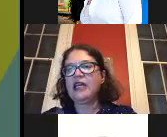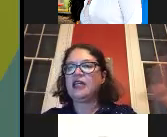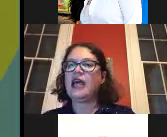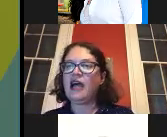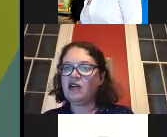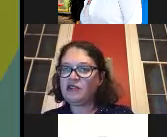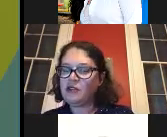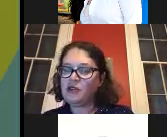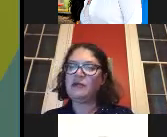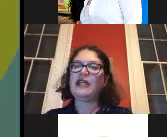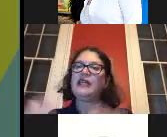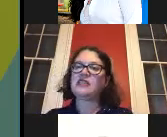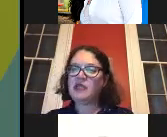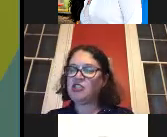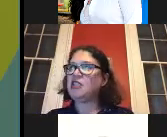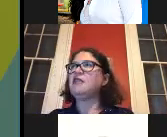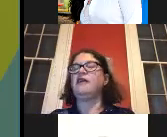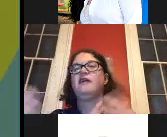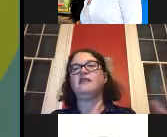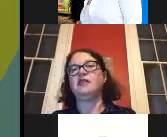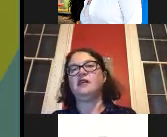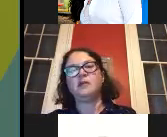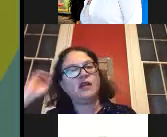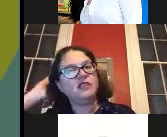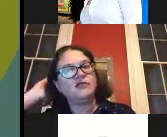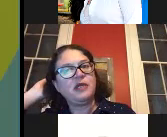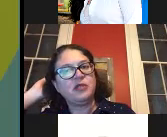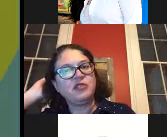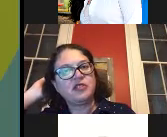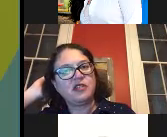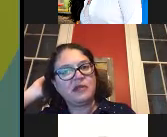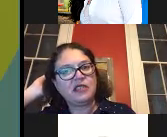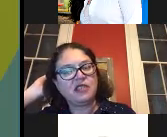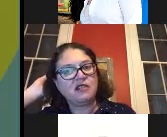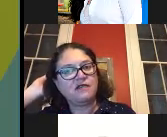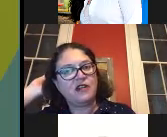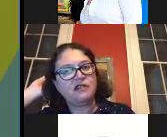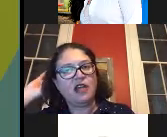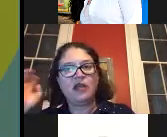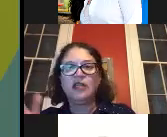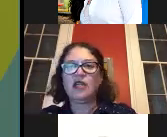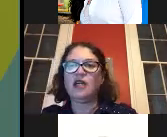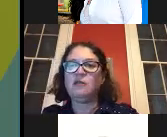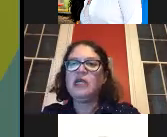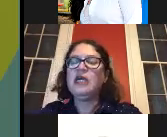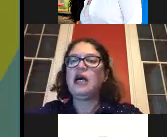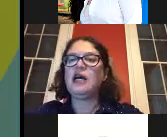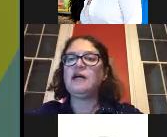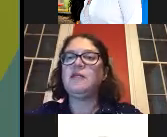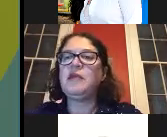ACA allowed for Medicaid expansion and coverage of people just on the basis of low